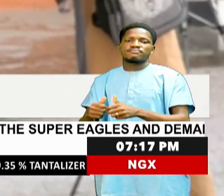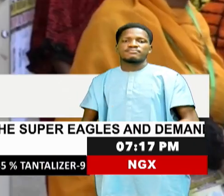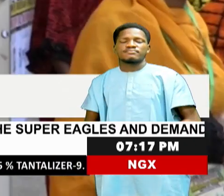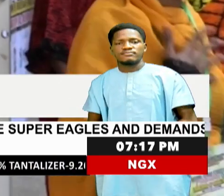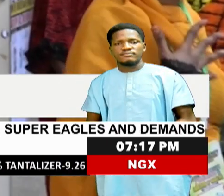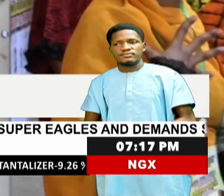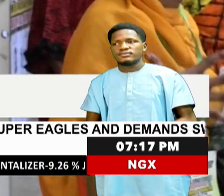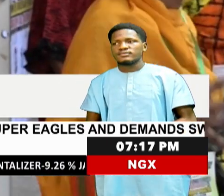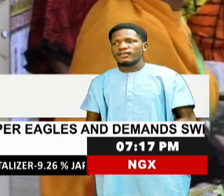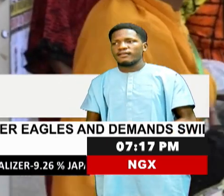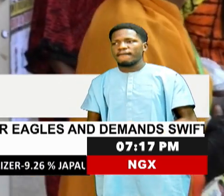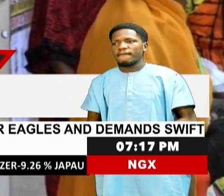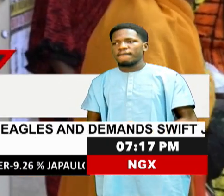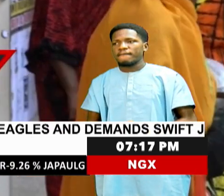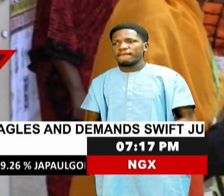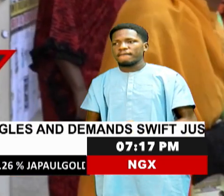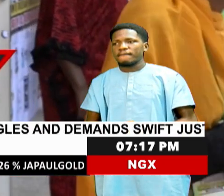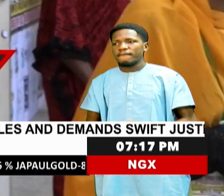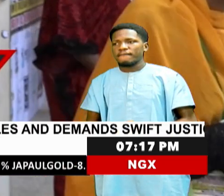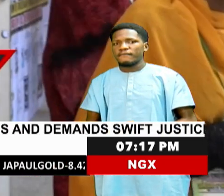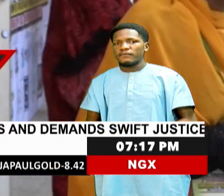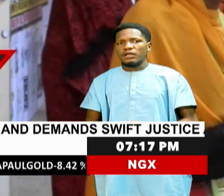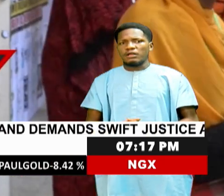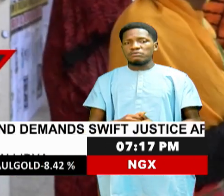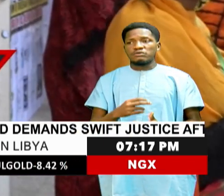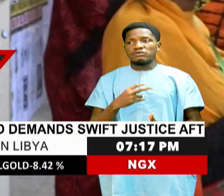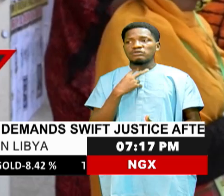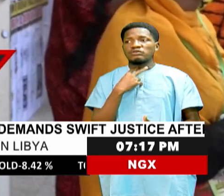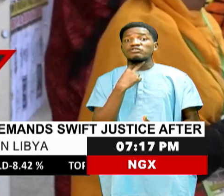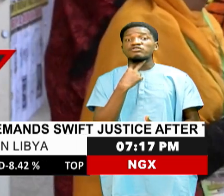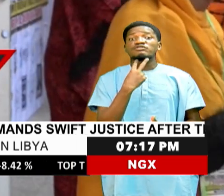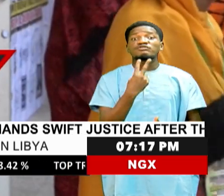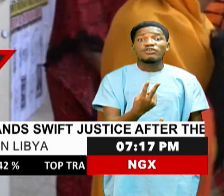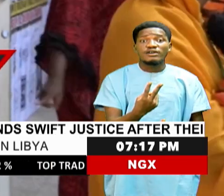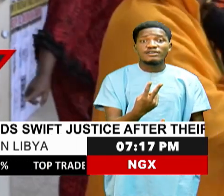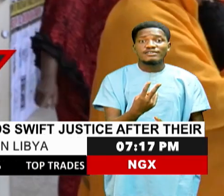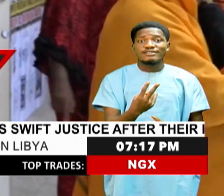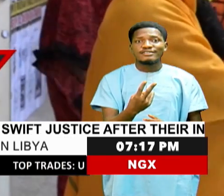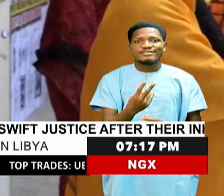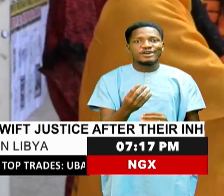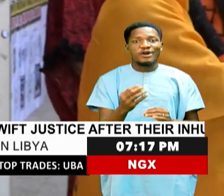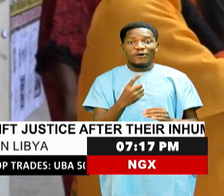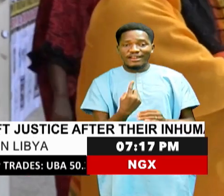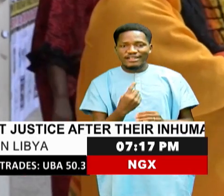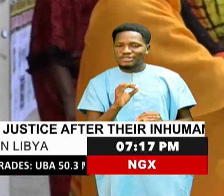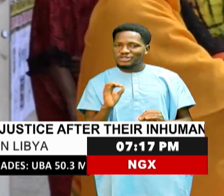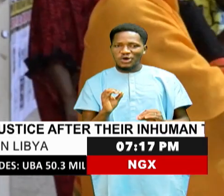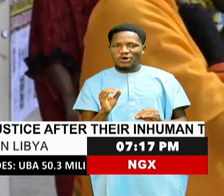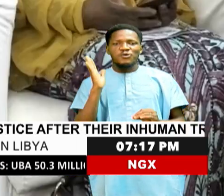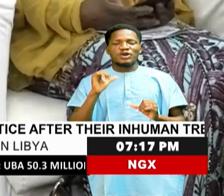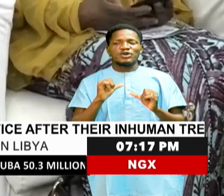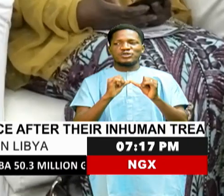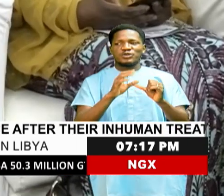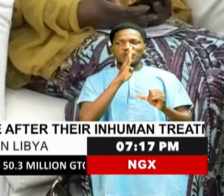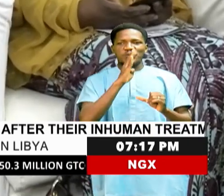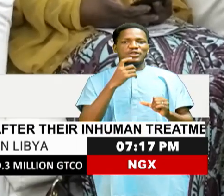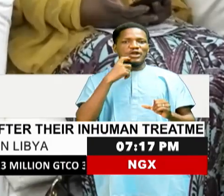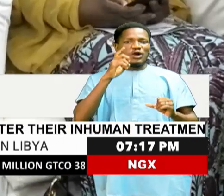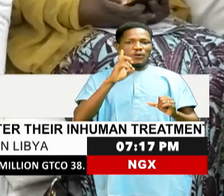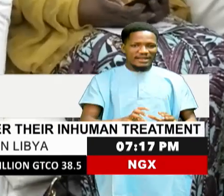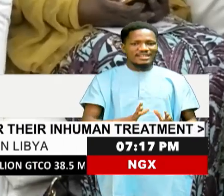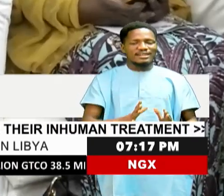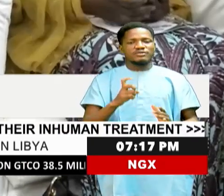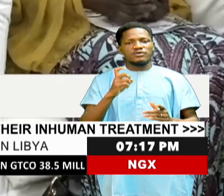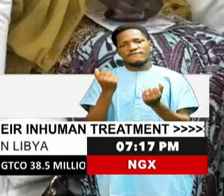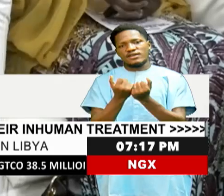campus. Not only their voice, I will continue to be their commander to fight for their rights. The Association